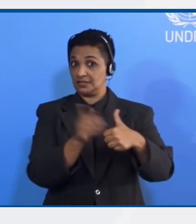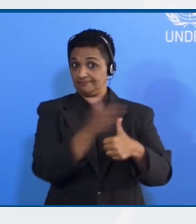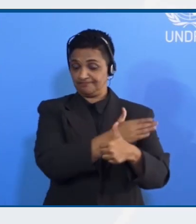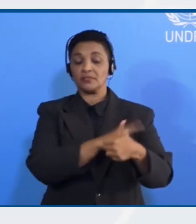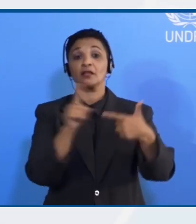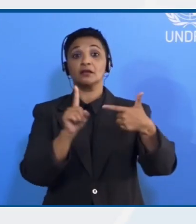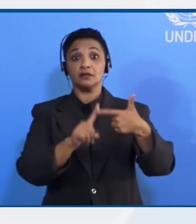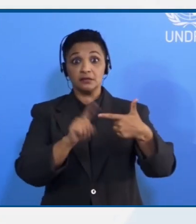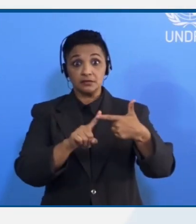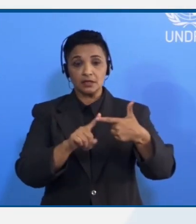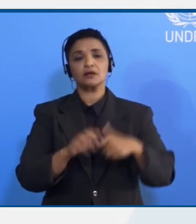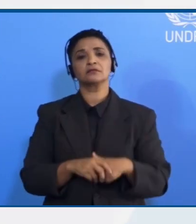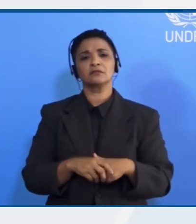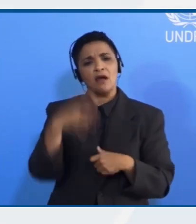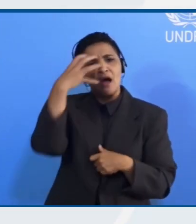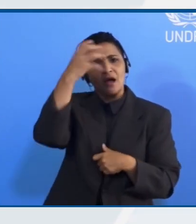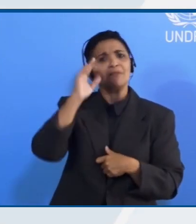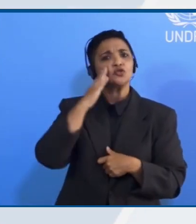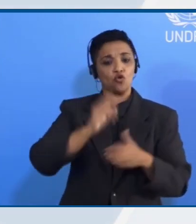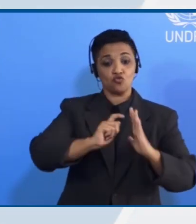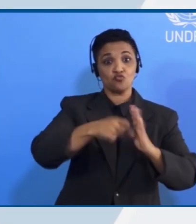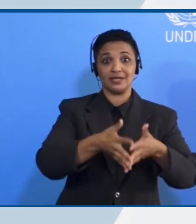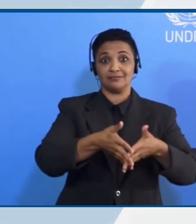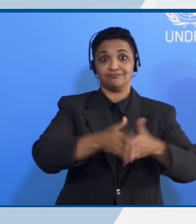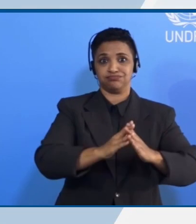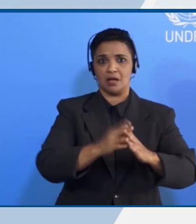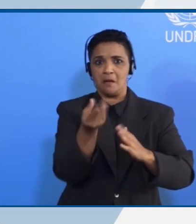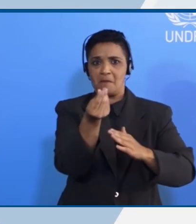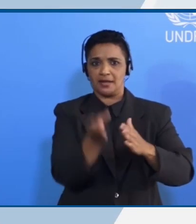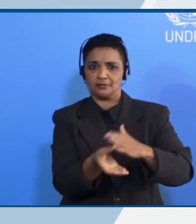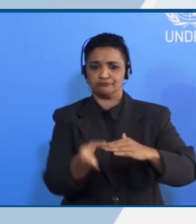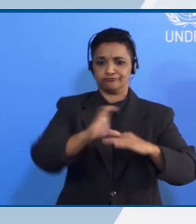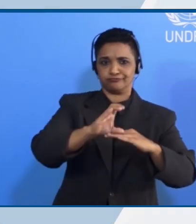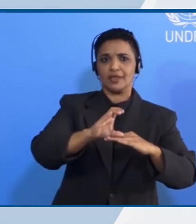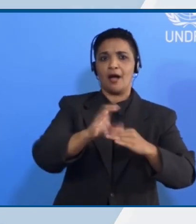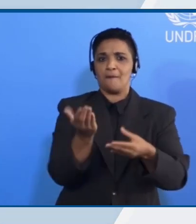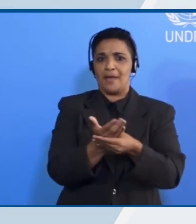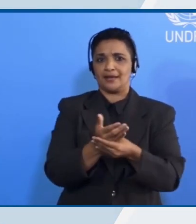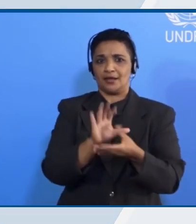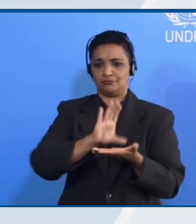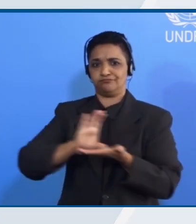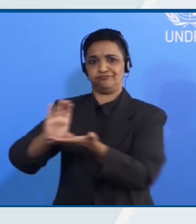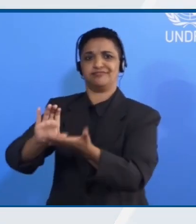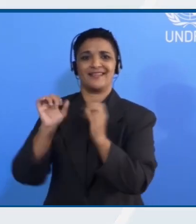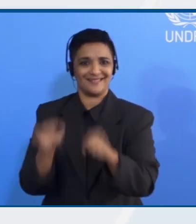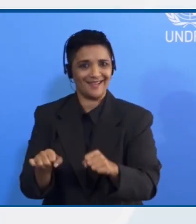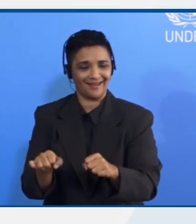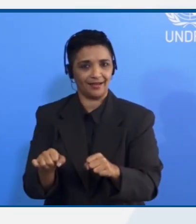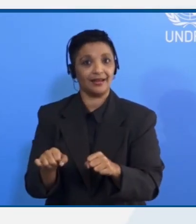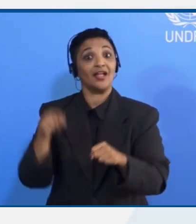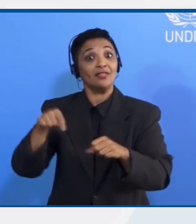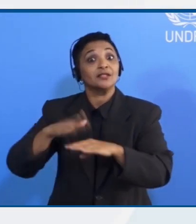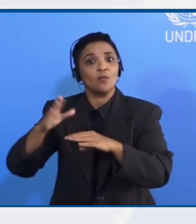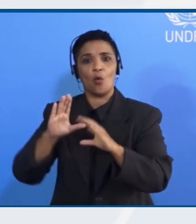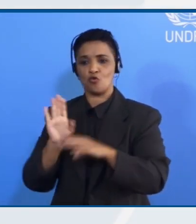prepare interventions for bankability of these projects. And this will unlock private finance. So at the moment, there's